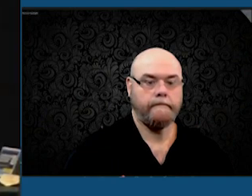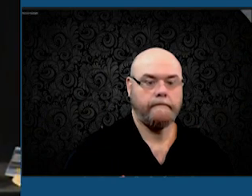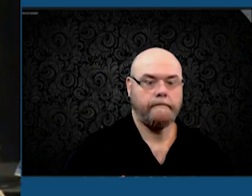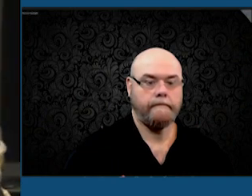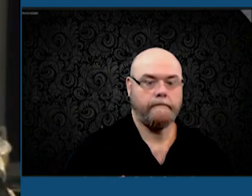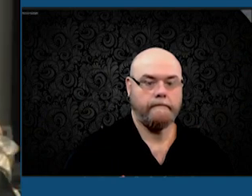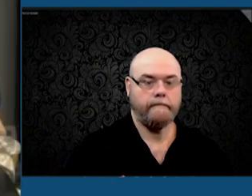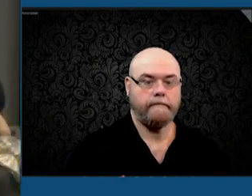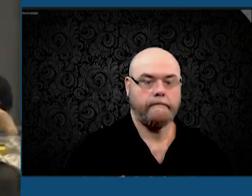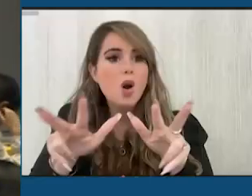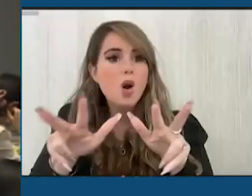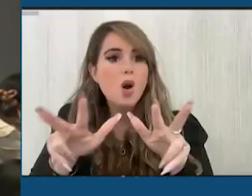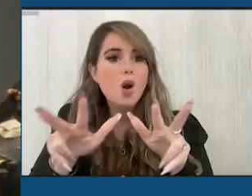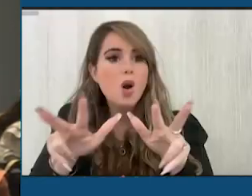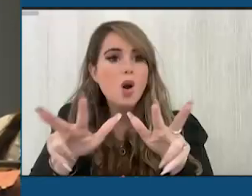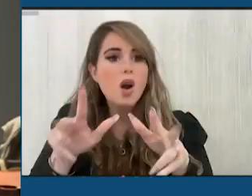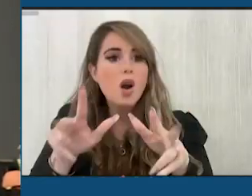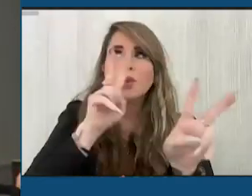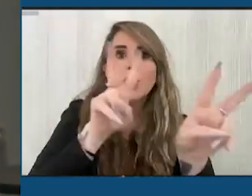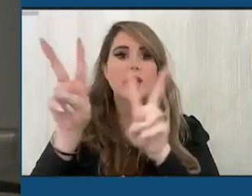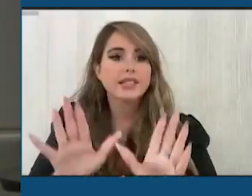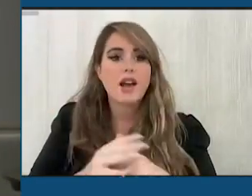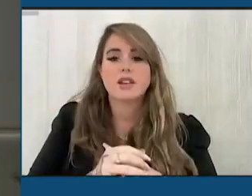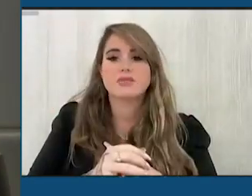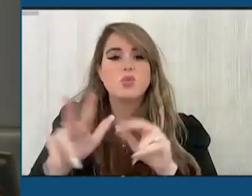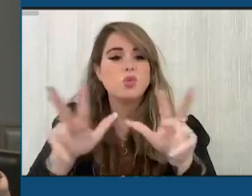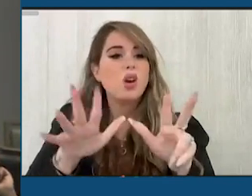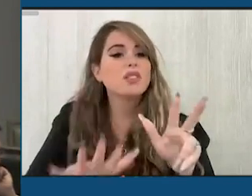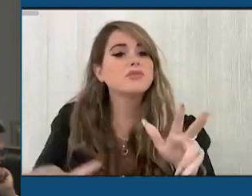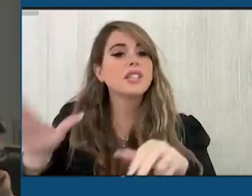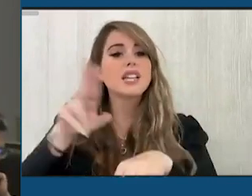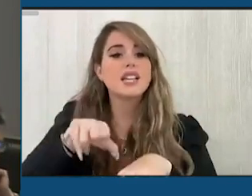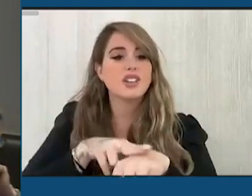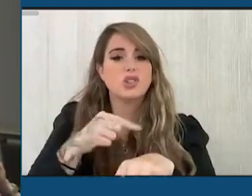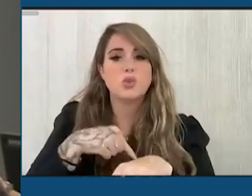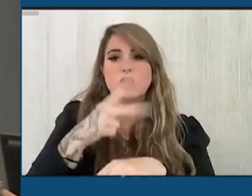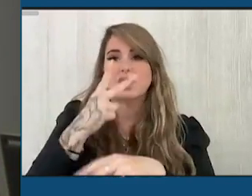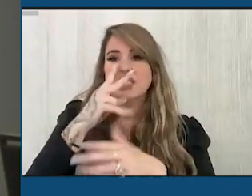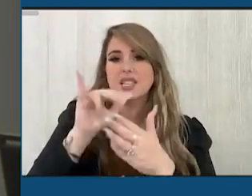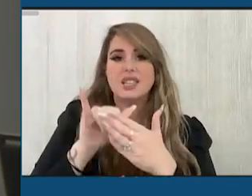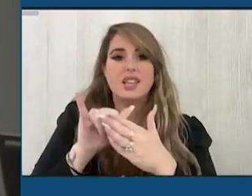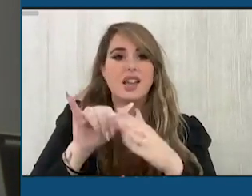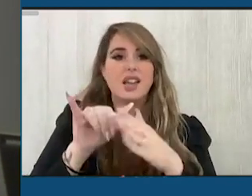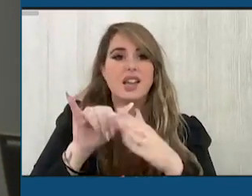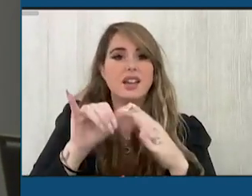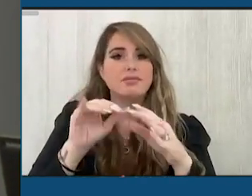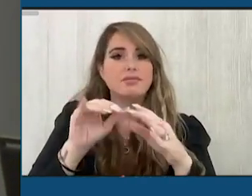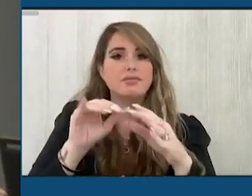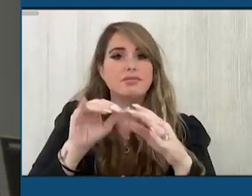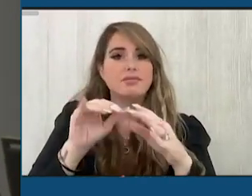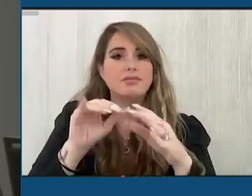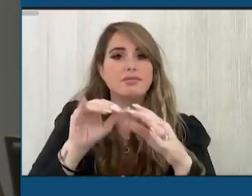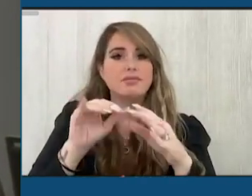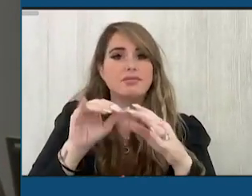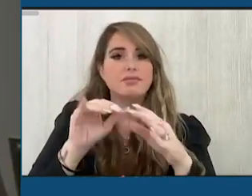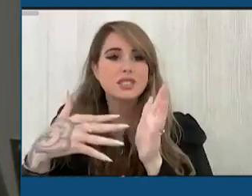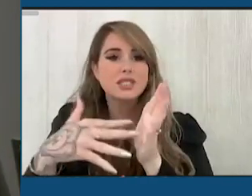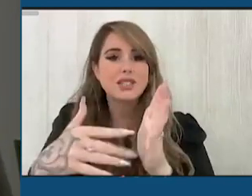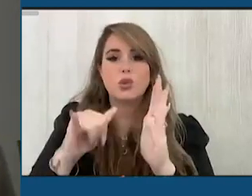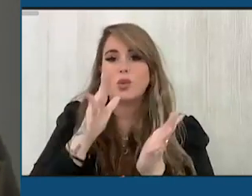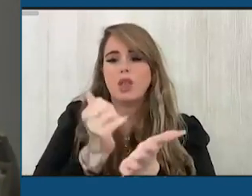sky? Walking in nature has been shown now in 15,000 studies to help people reduce it. If you live in the city, go look at the